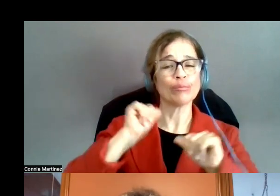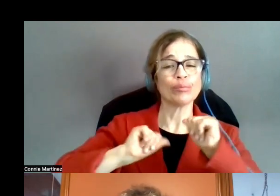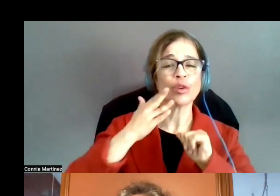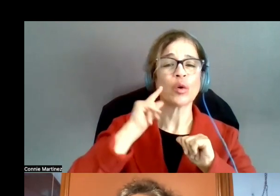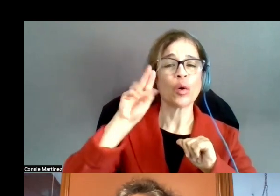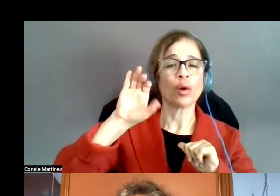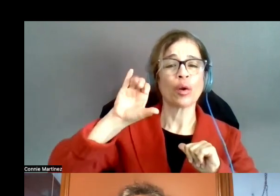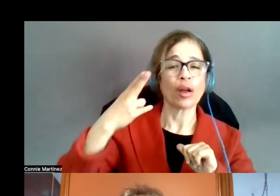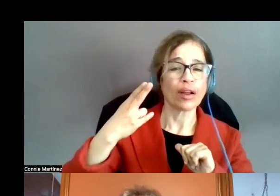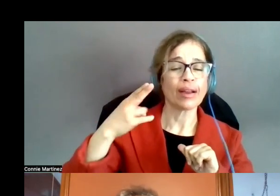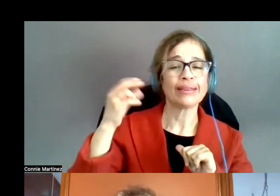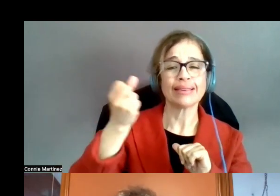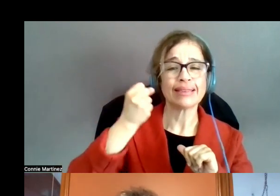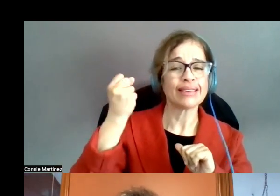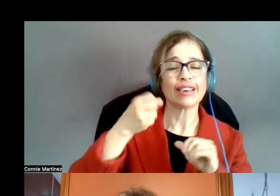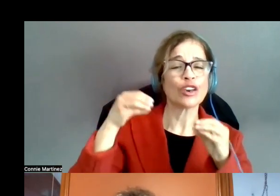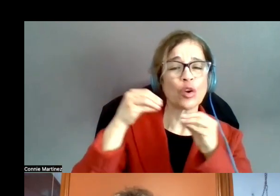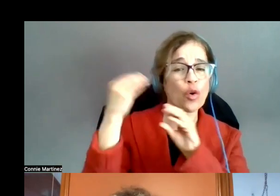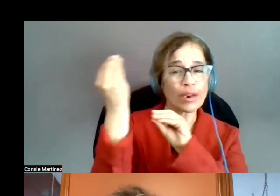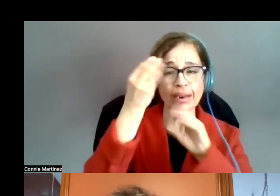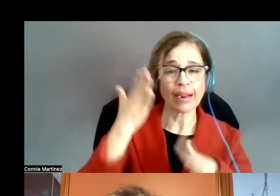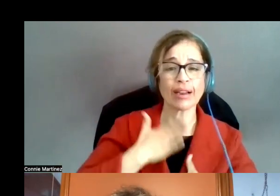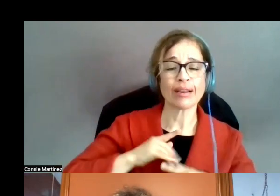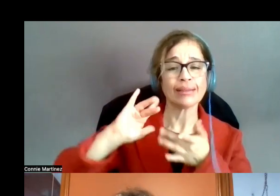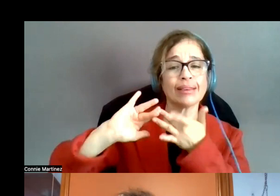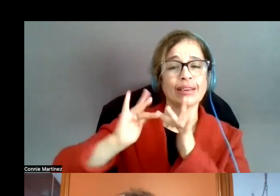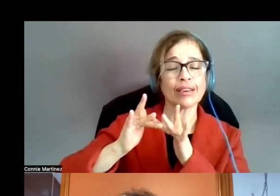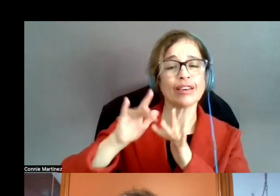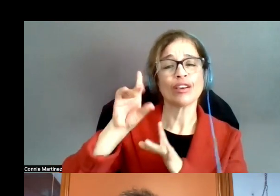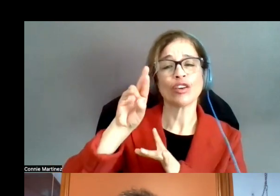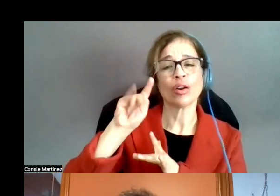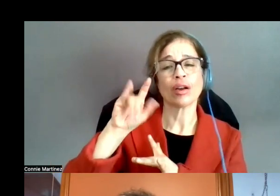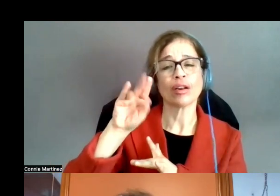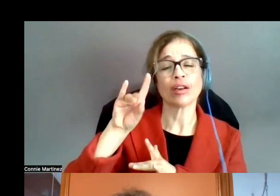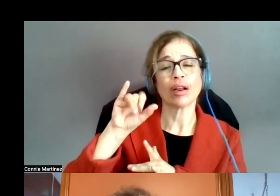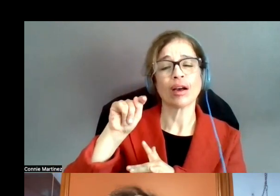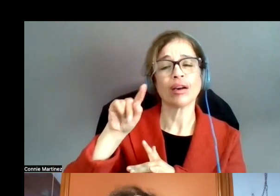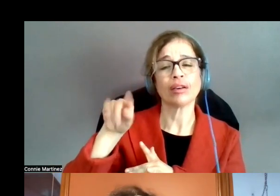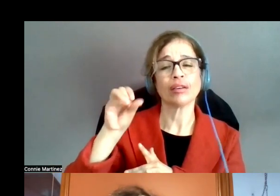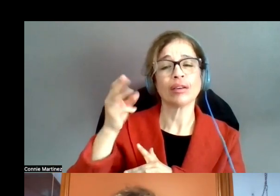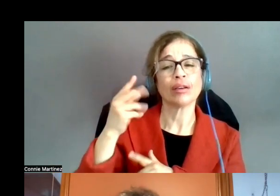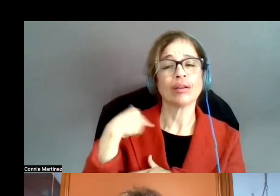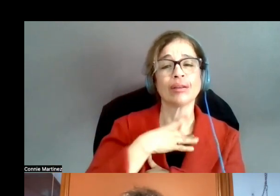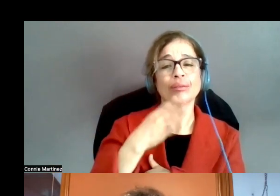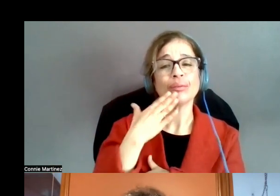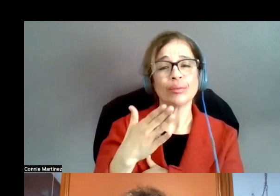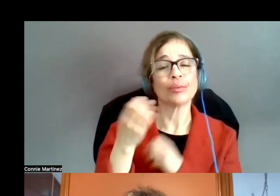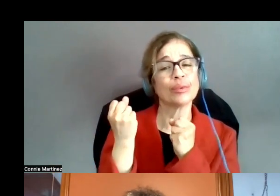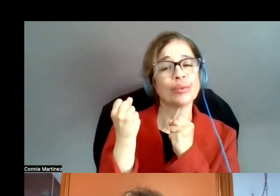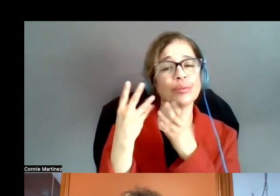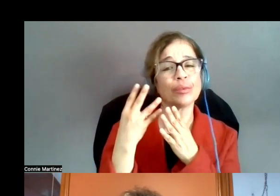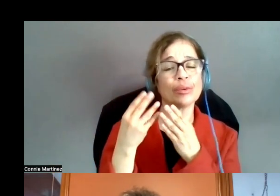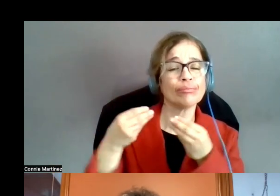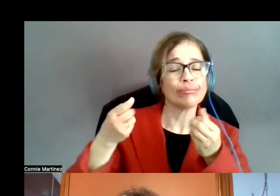March Arts Saturday. For more information, please go to our website, drakeItarts.com. We'd also like to thank our many sponsors